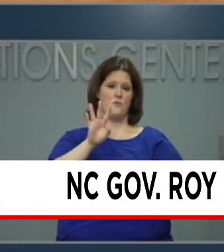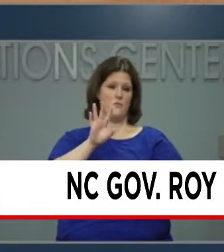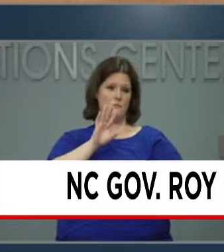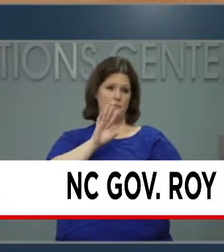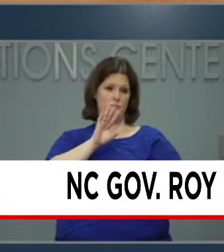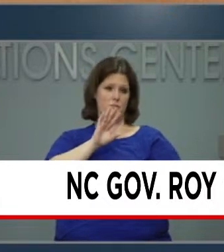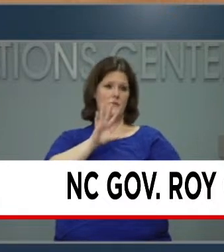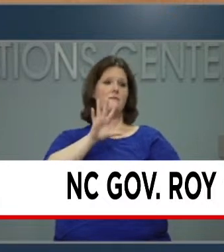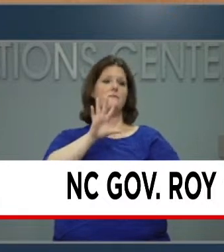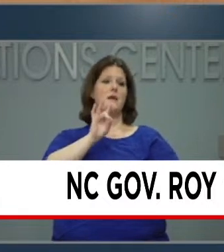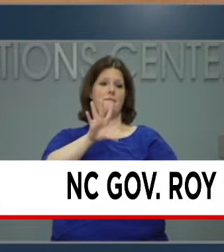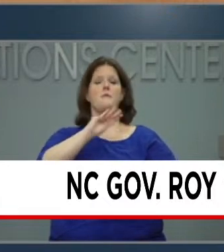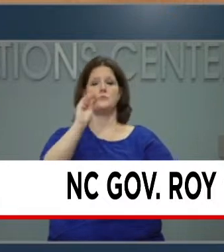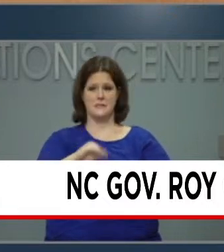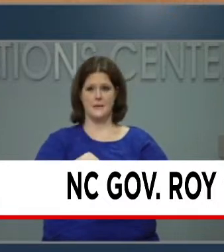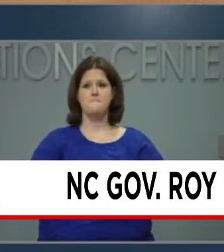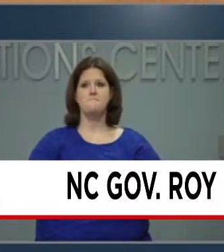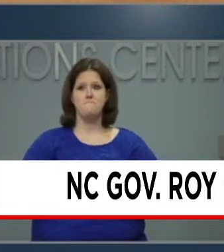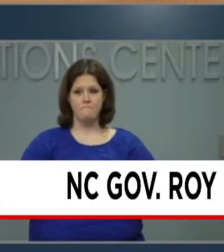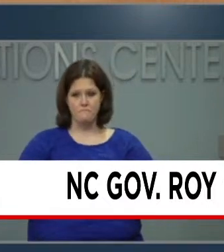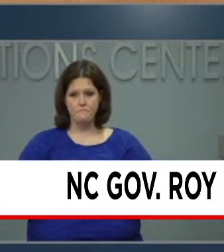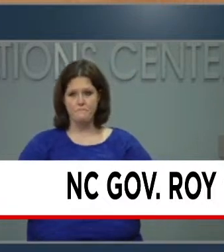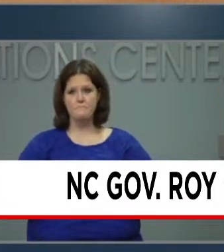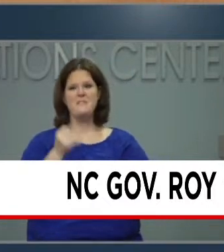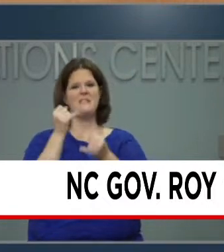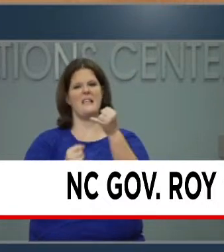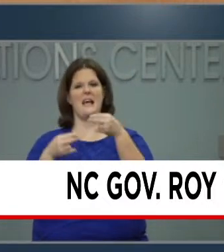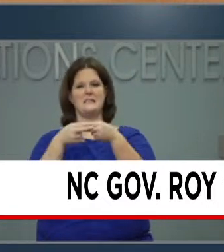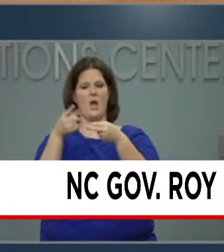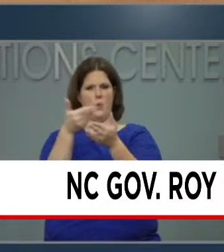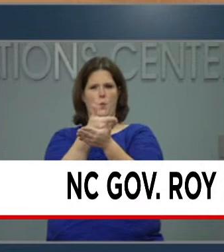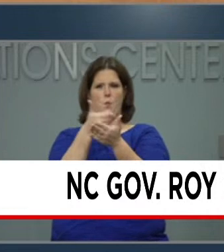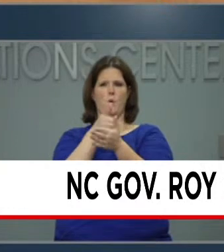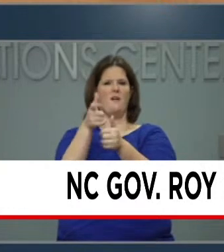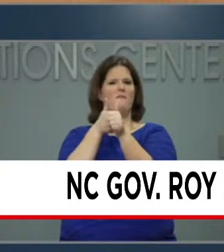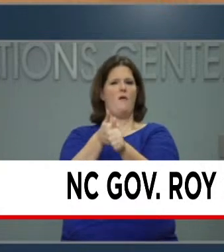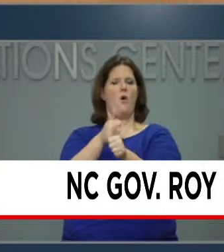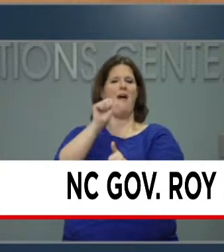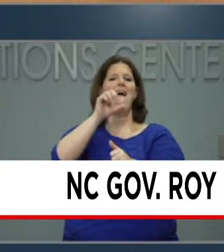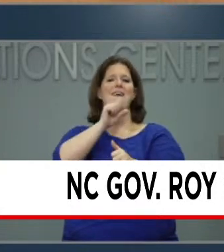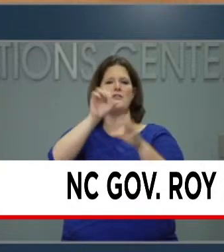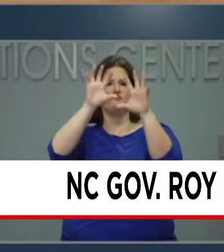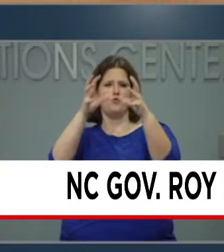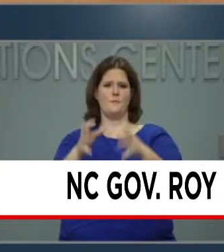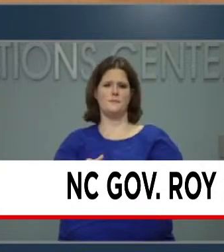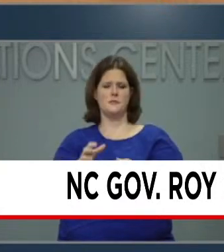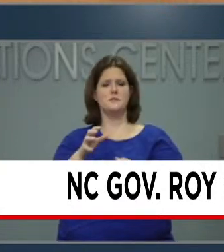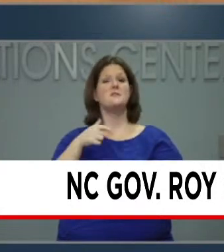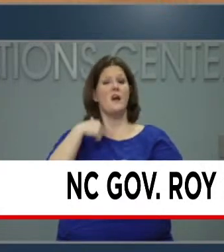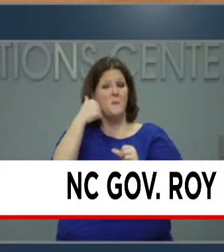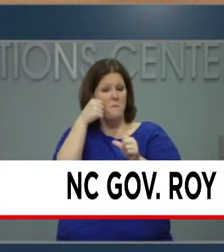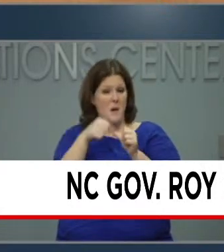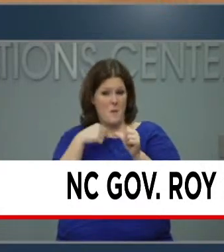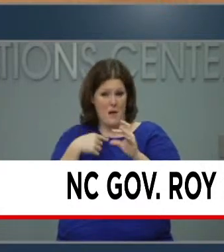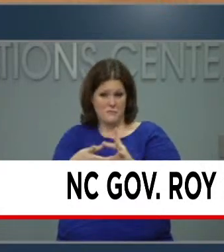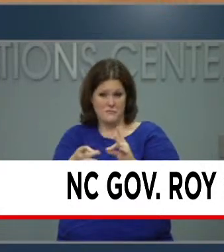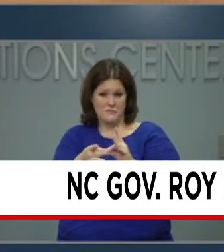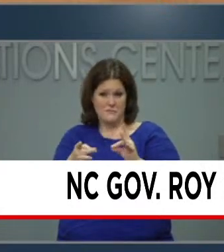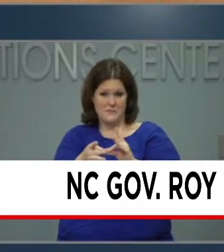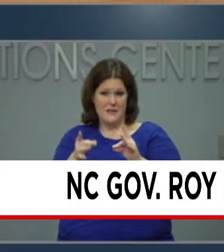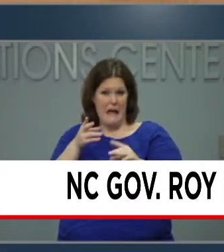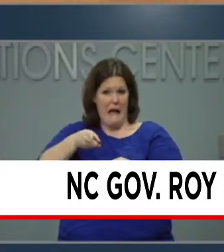shows the percent of the population fully vaccinated by age groups. As I said earlier, our case rates are highest for those 18